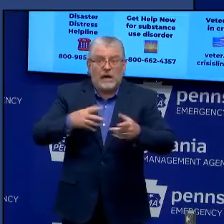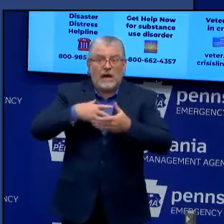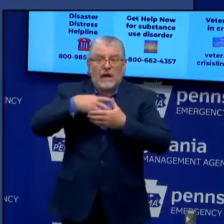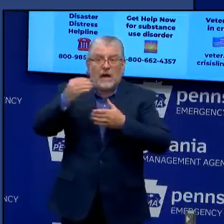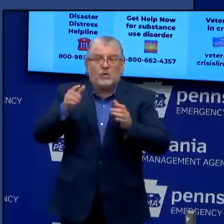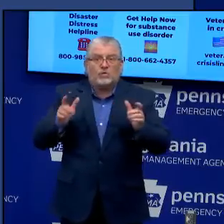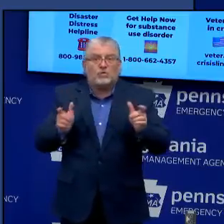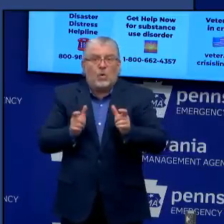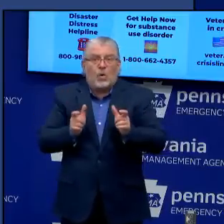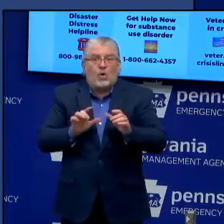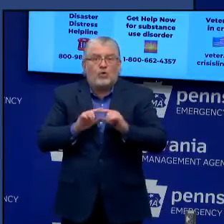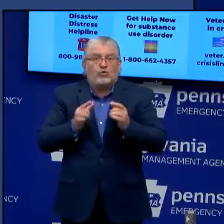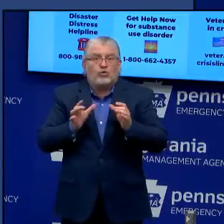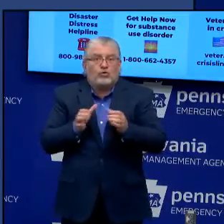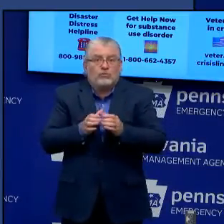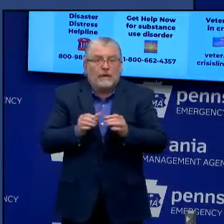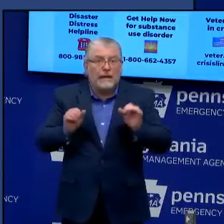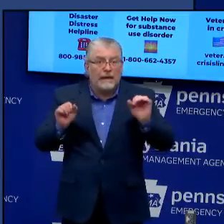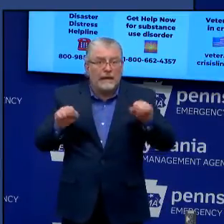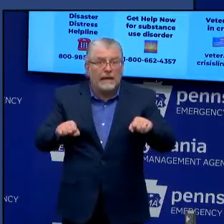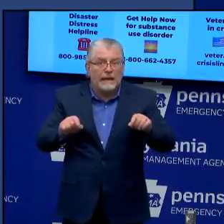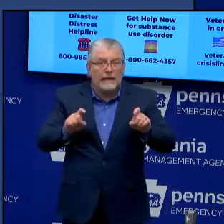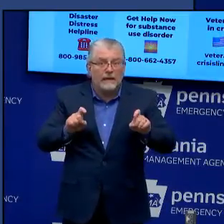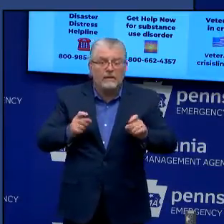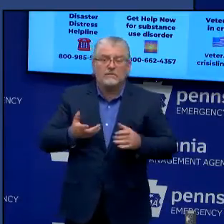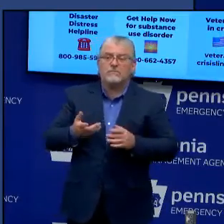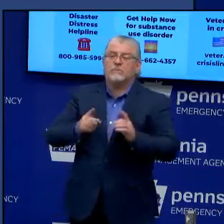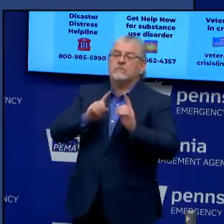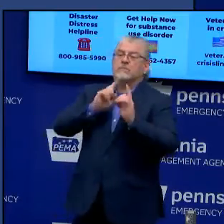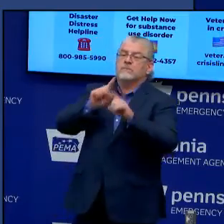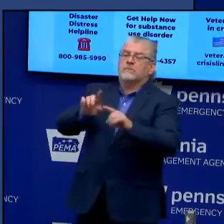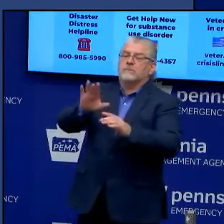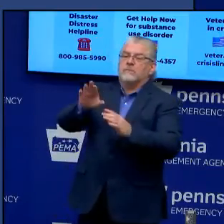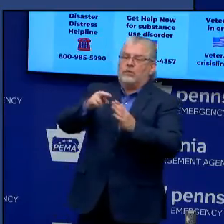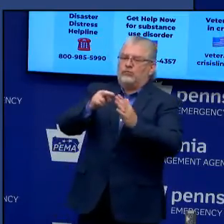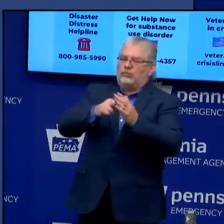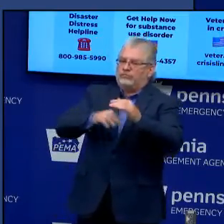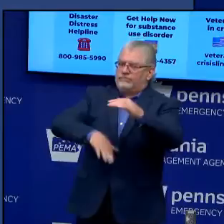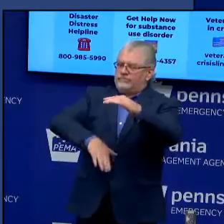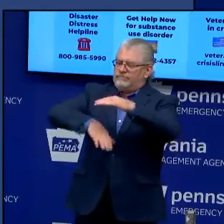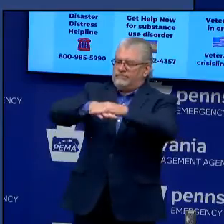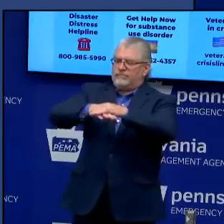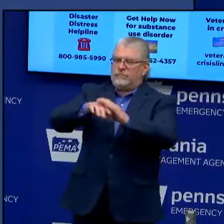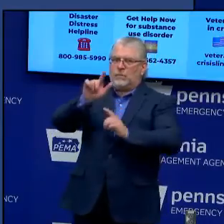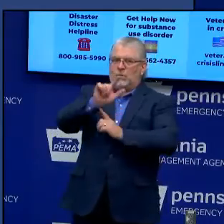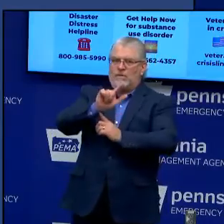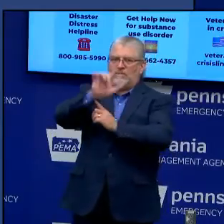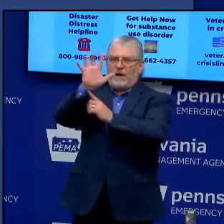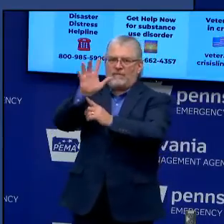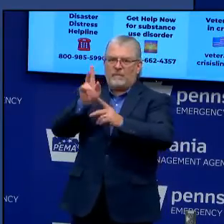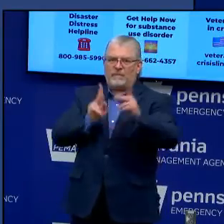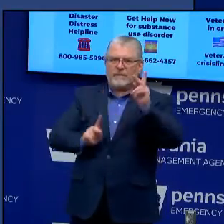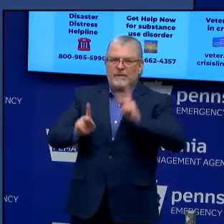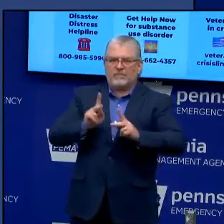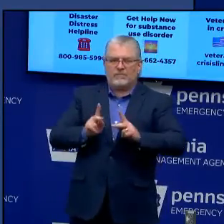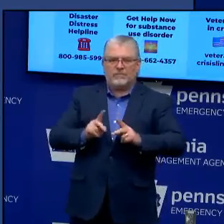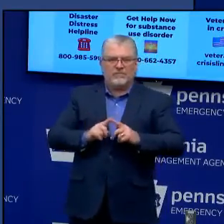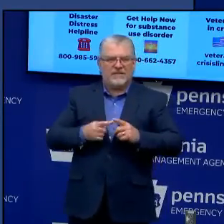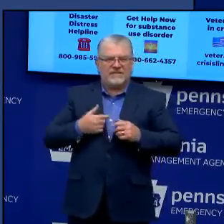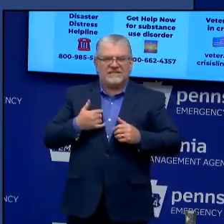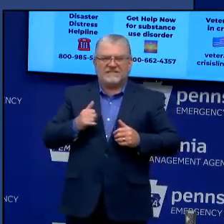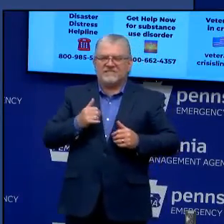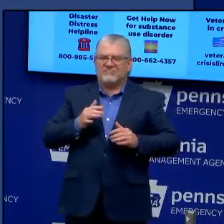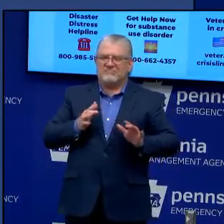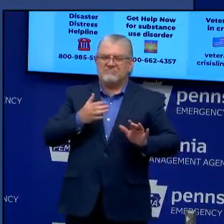groups 25 or more. But I think it is still prudent for people to stay home as much as possible and to